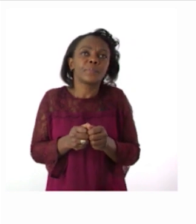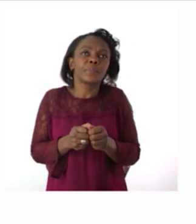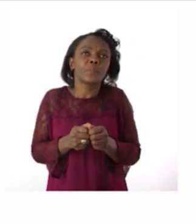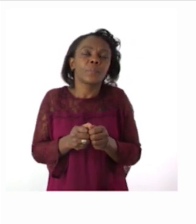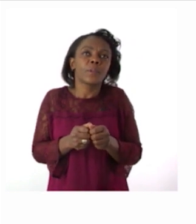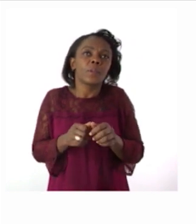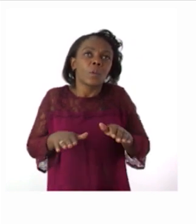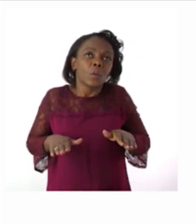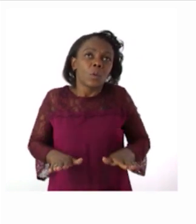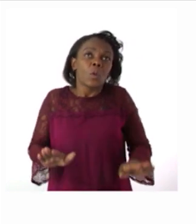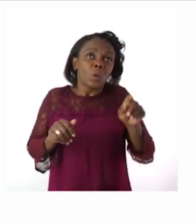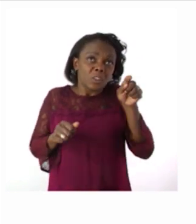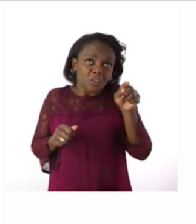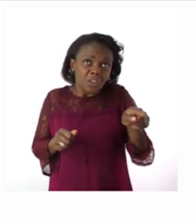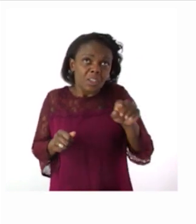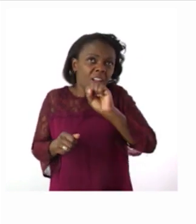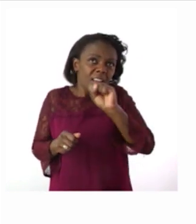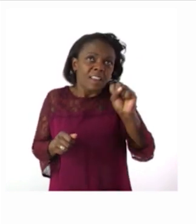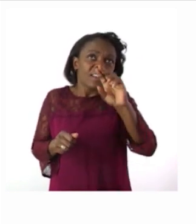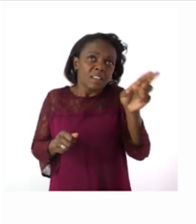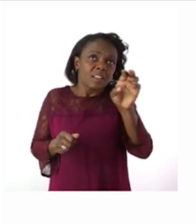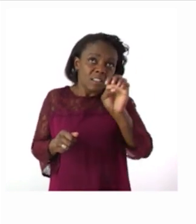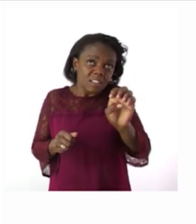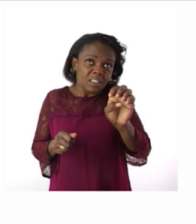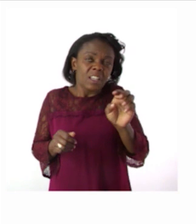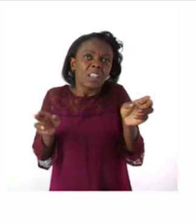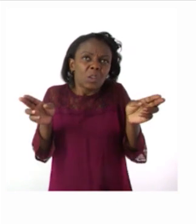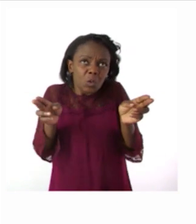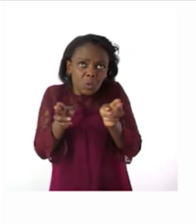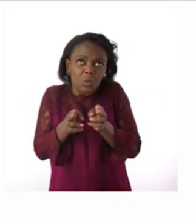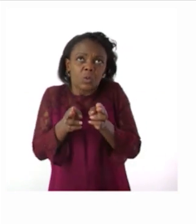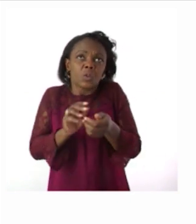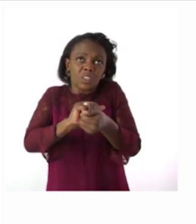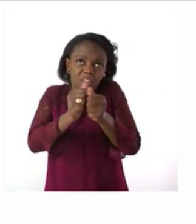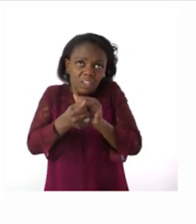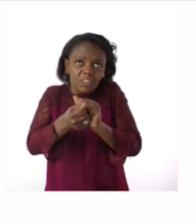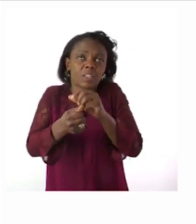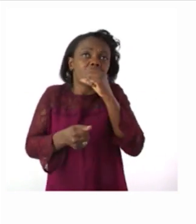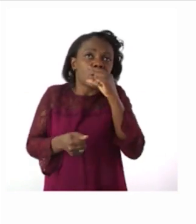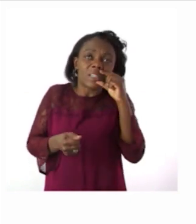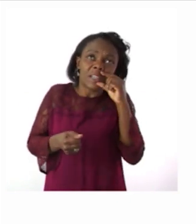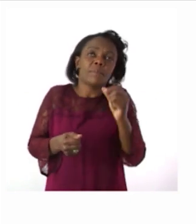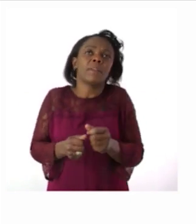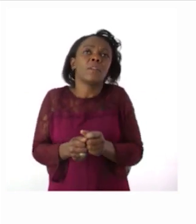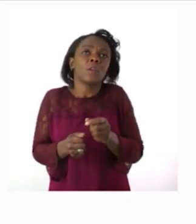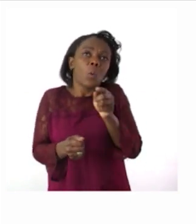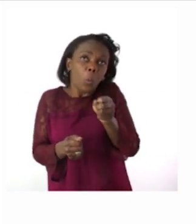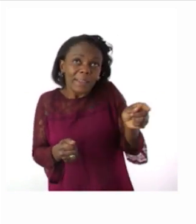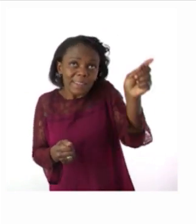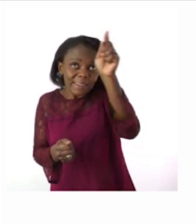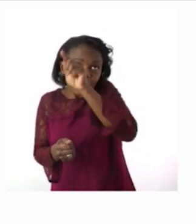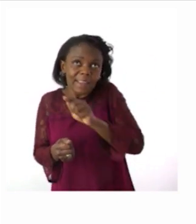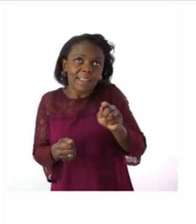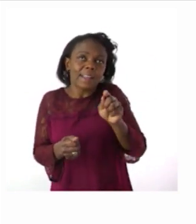she replaced was the name of a girl, isn't it? Yes, it is. So we circle the she. Now let's look at